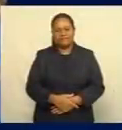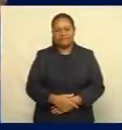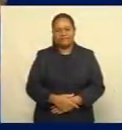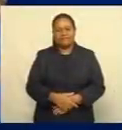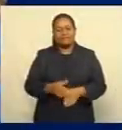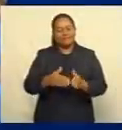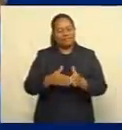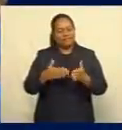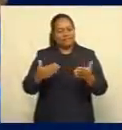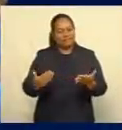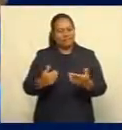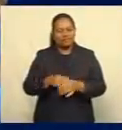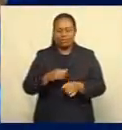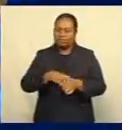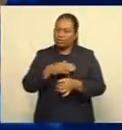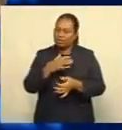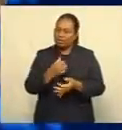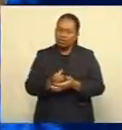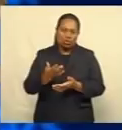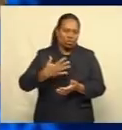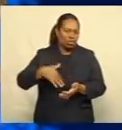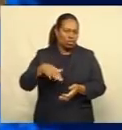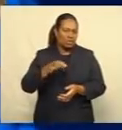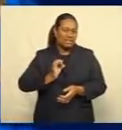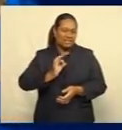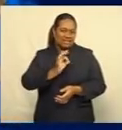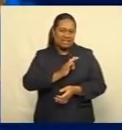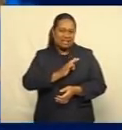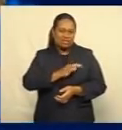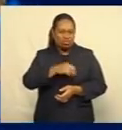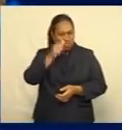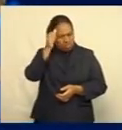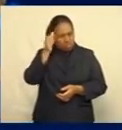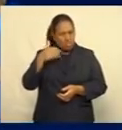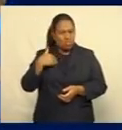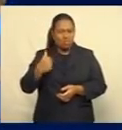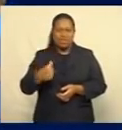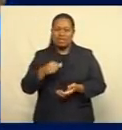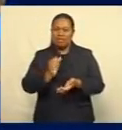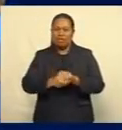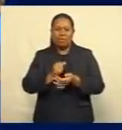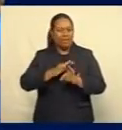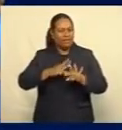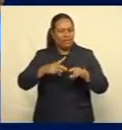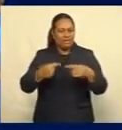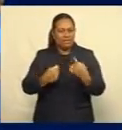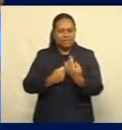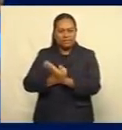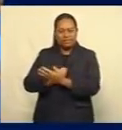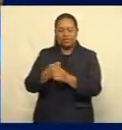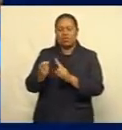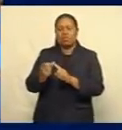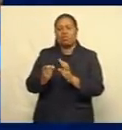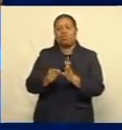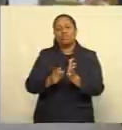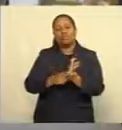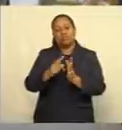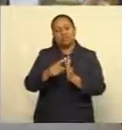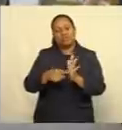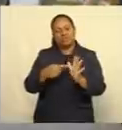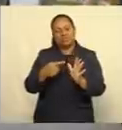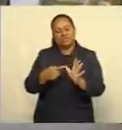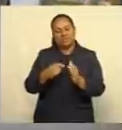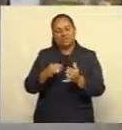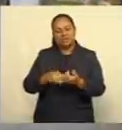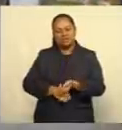In an effort to ensure their staff are well versed with their products, Punjas Limited held a cook-off on Saturday in Lautoka. The company has more